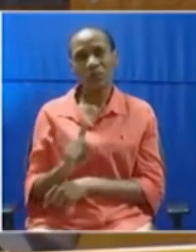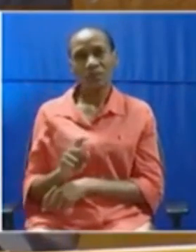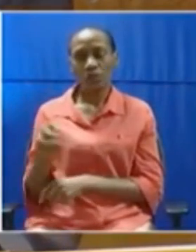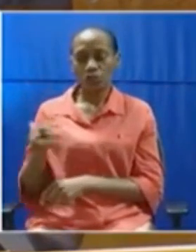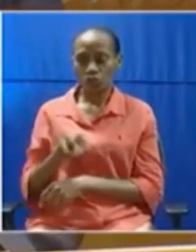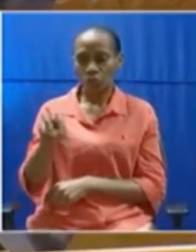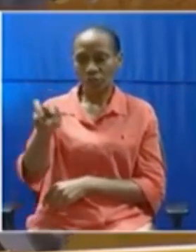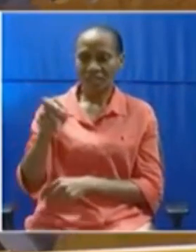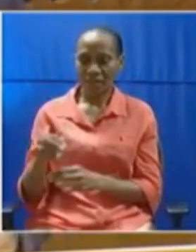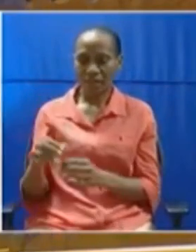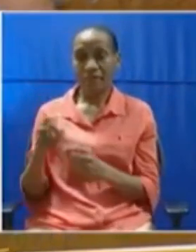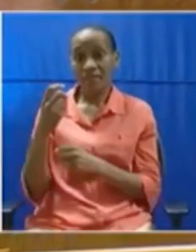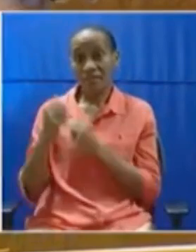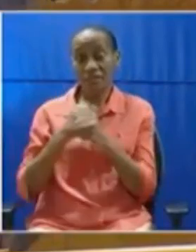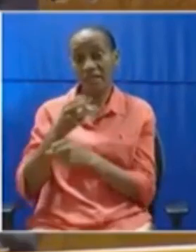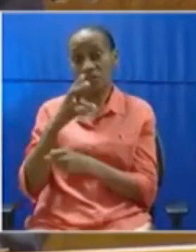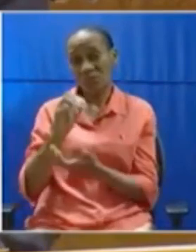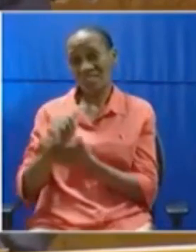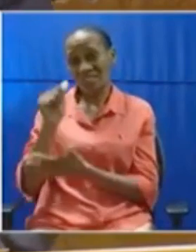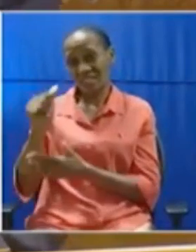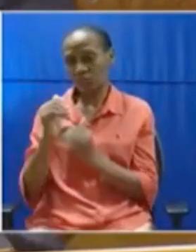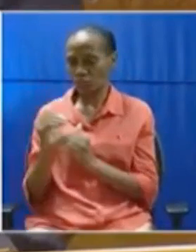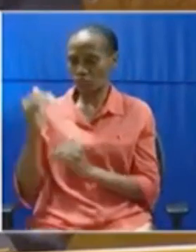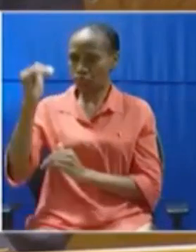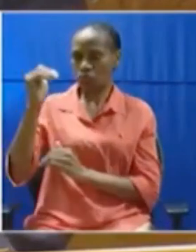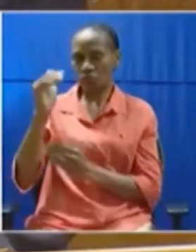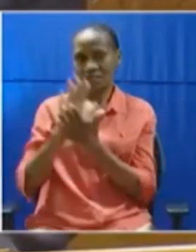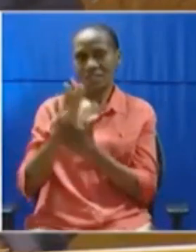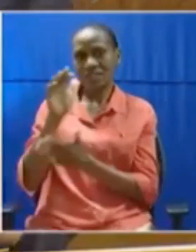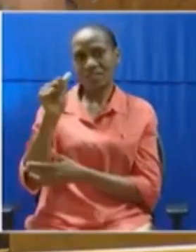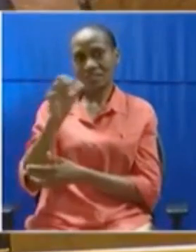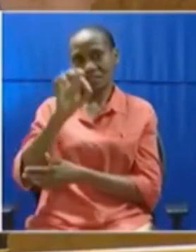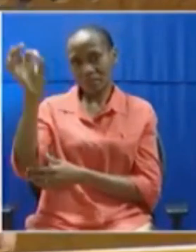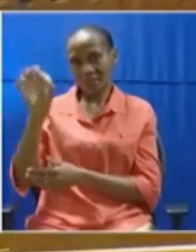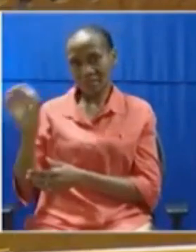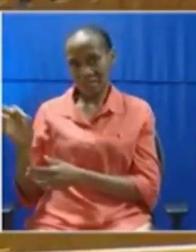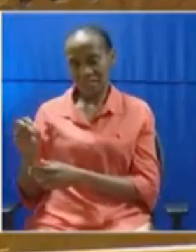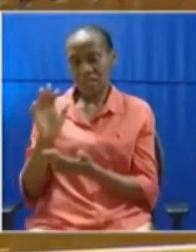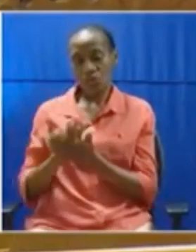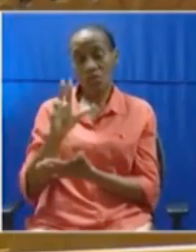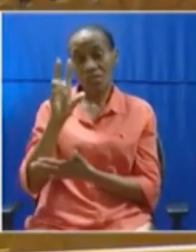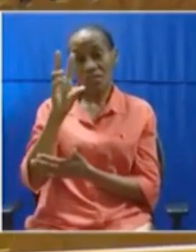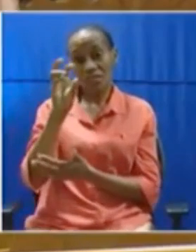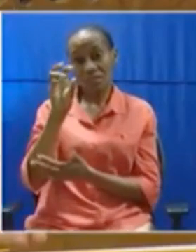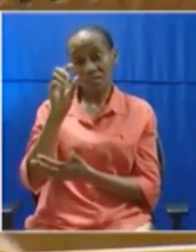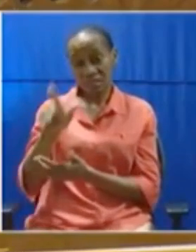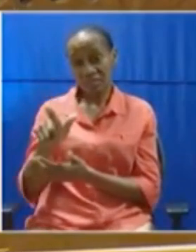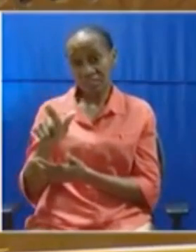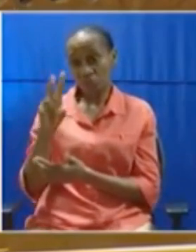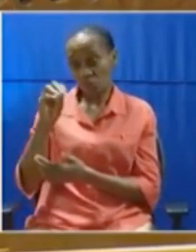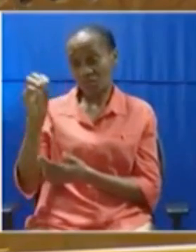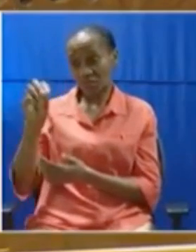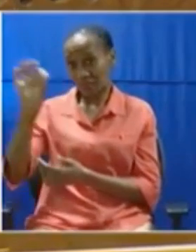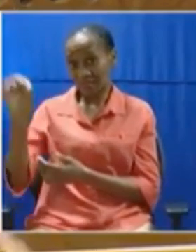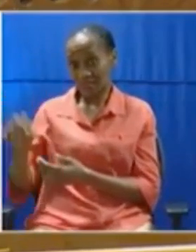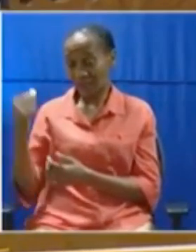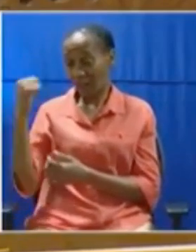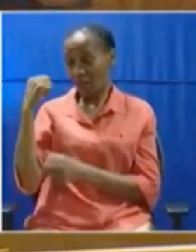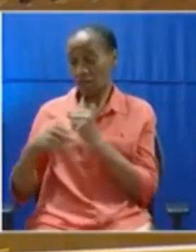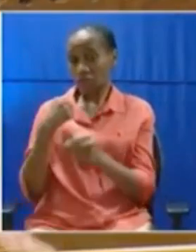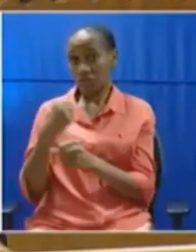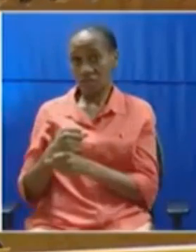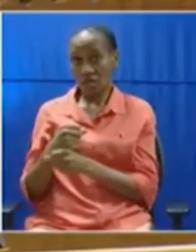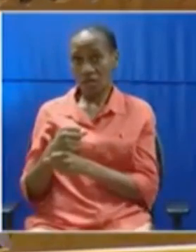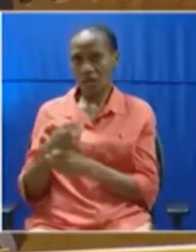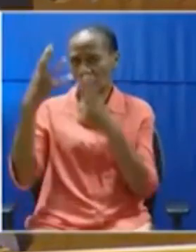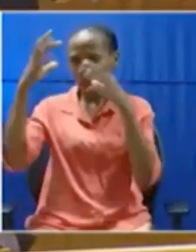tourism grew in 2016 by 16%, in 2017 by 20%. Last year, in the height of a drought,